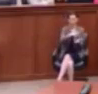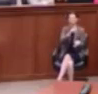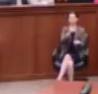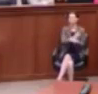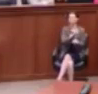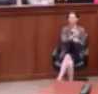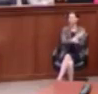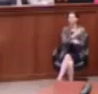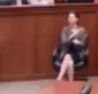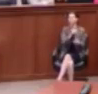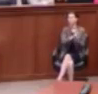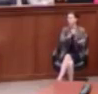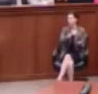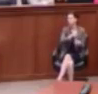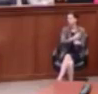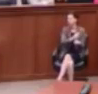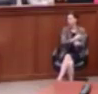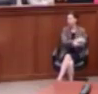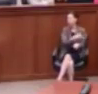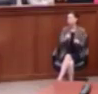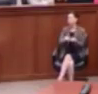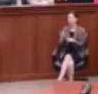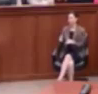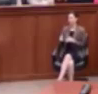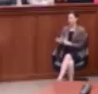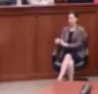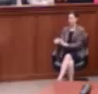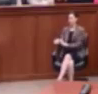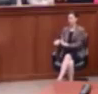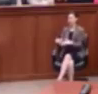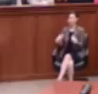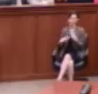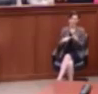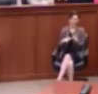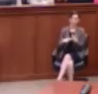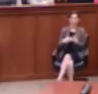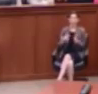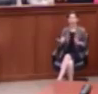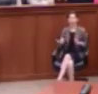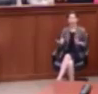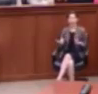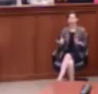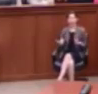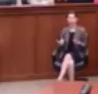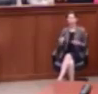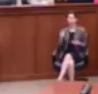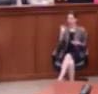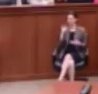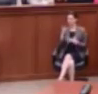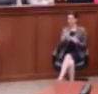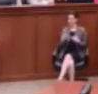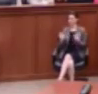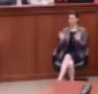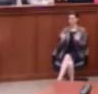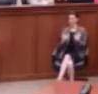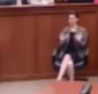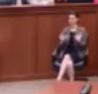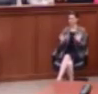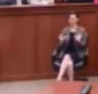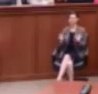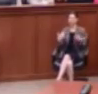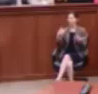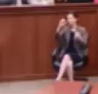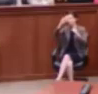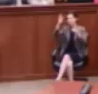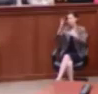typical university, and then also this track. So for instance, when you look at some of the credentialing, I'm just going to use some of the